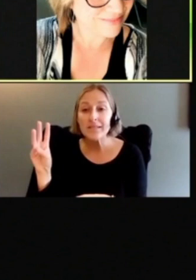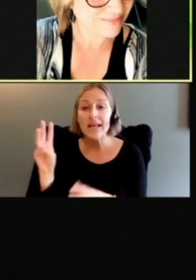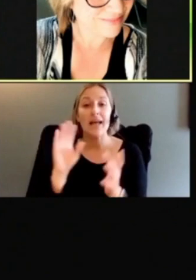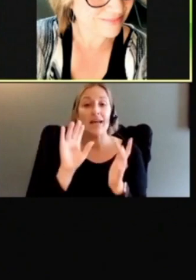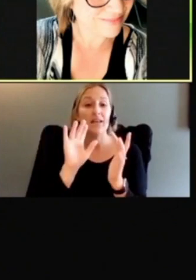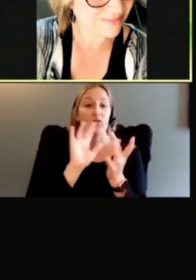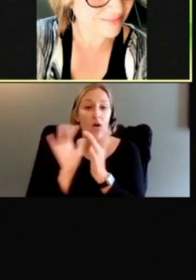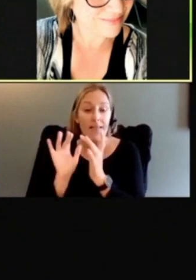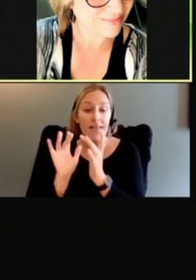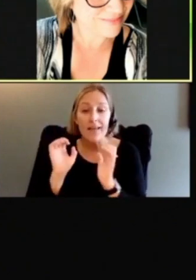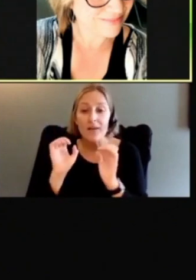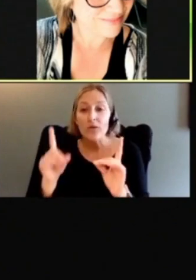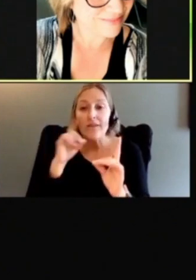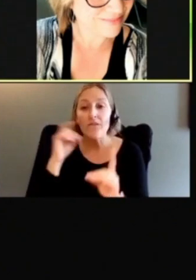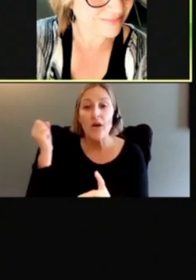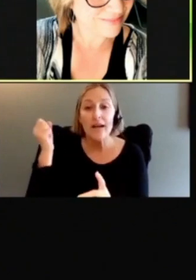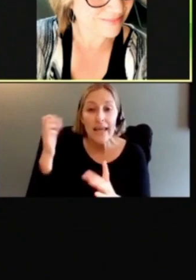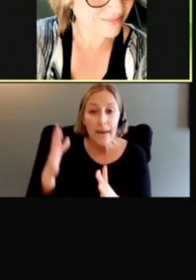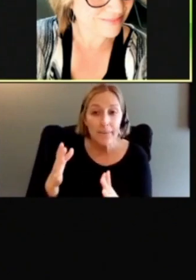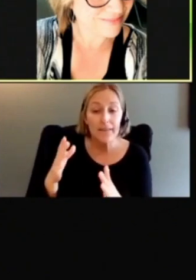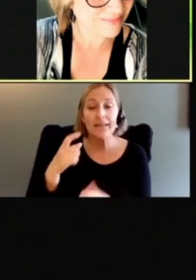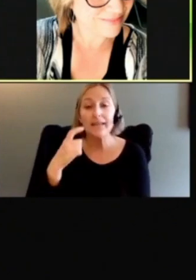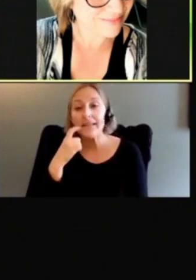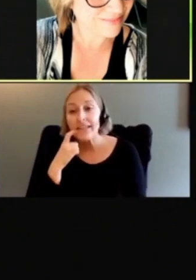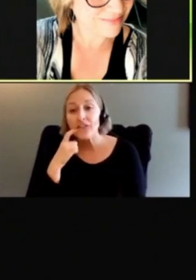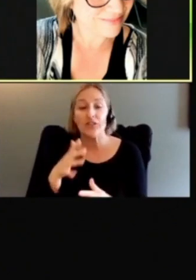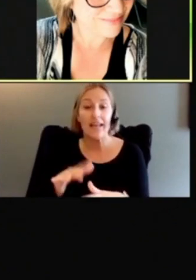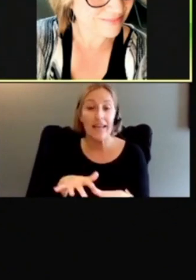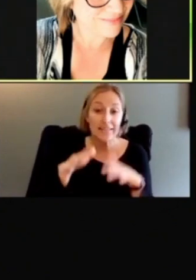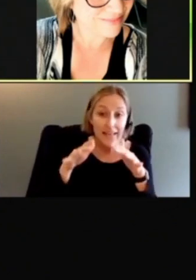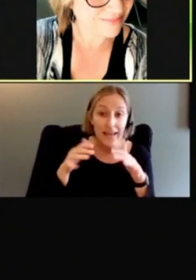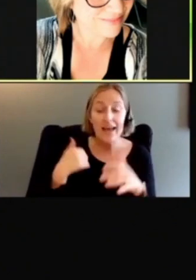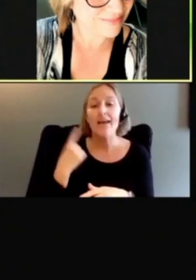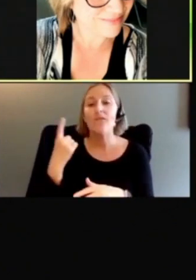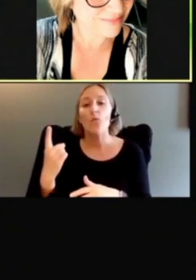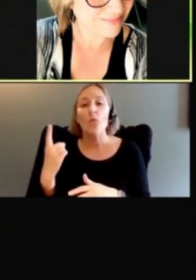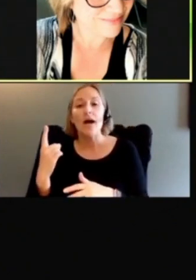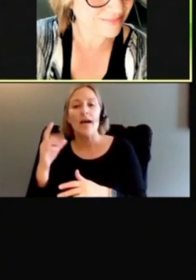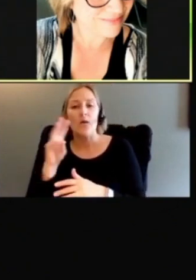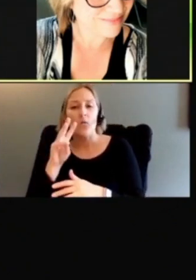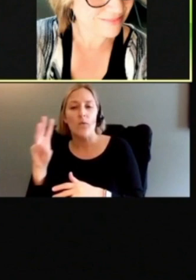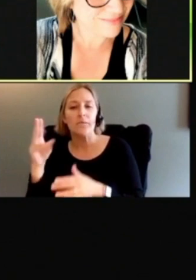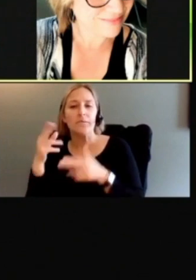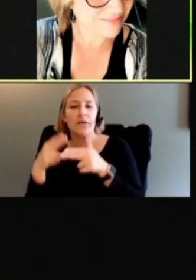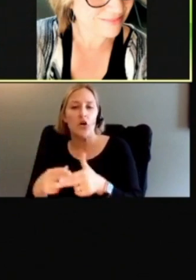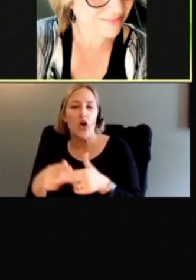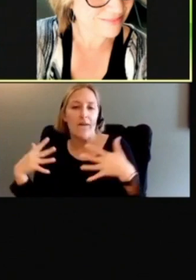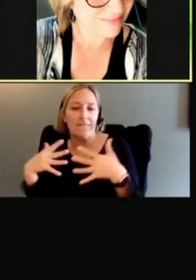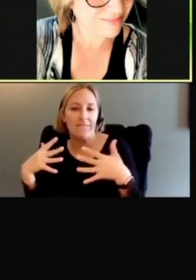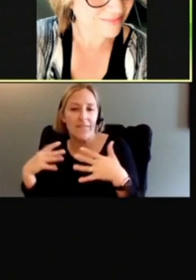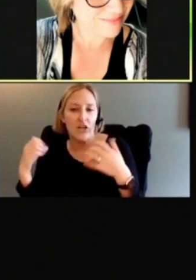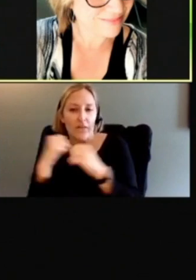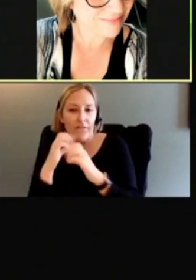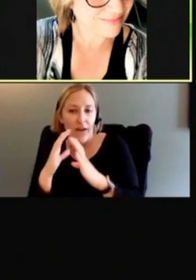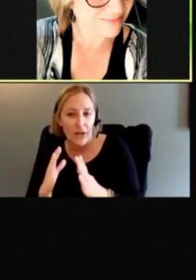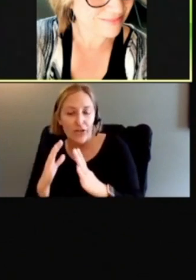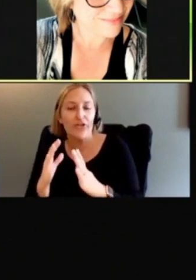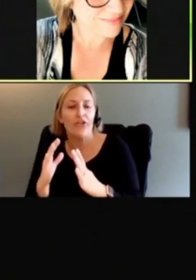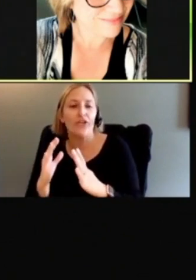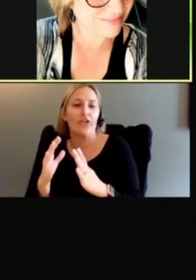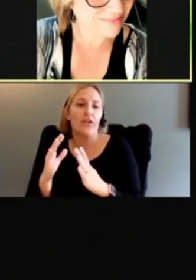gambling addiction, even anxiety. There's a site called Fear Fighter, depression, beating the blues, I